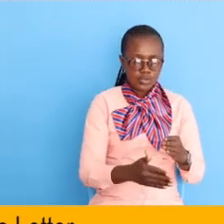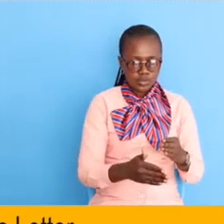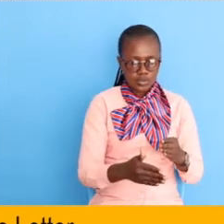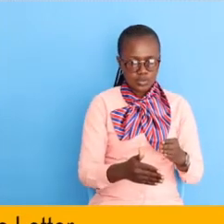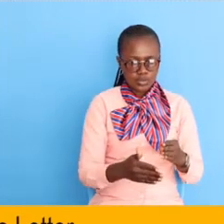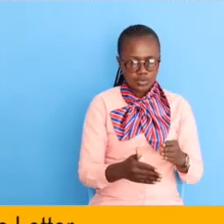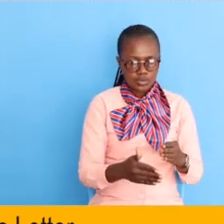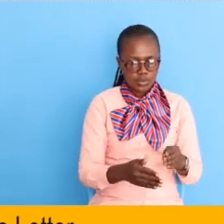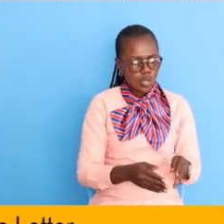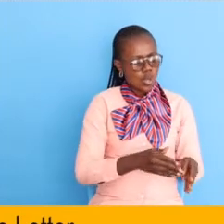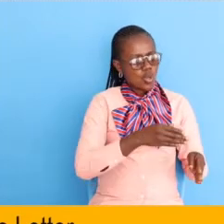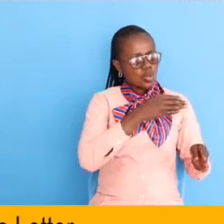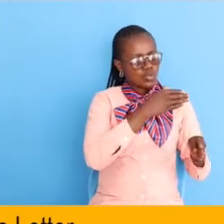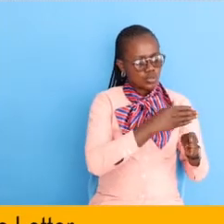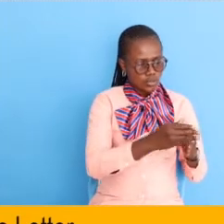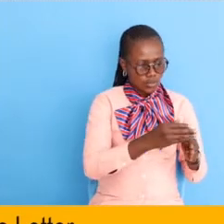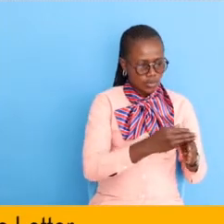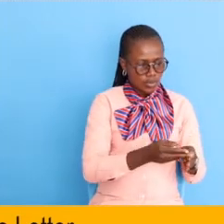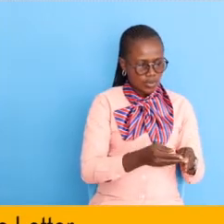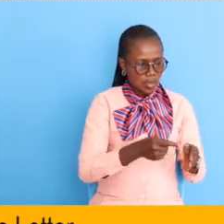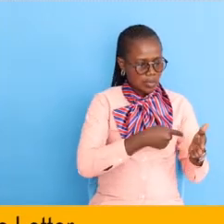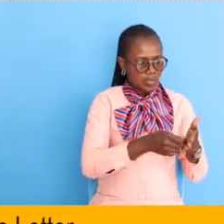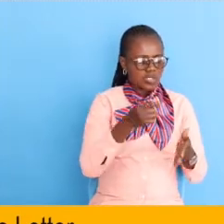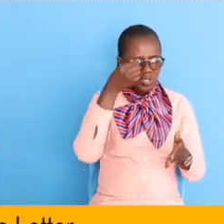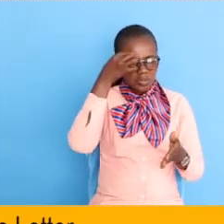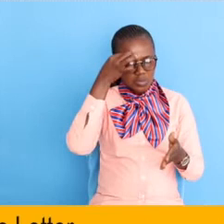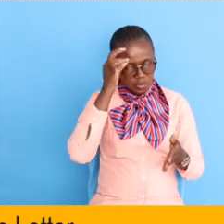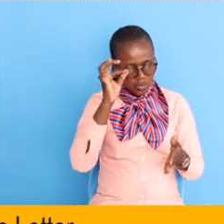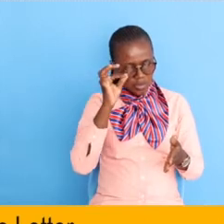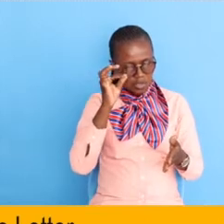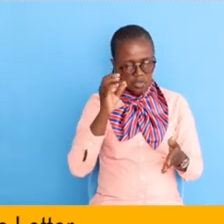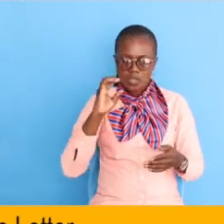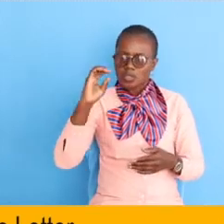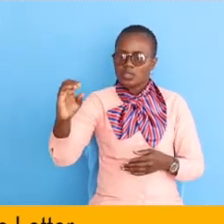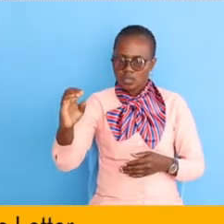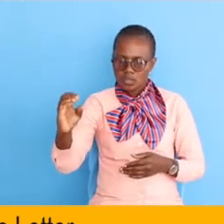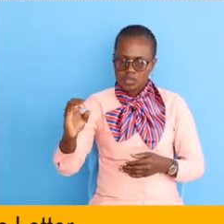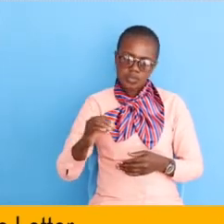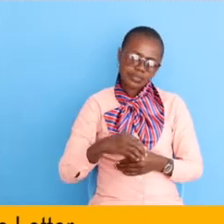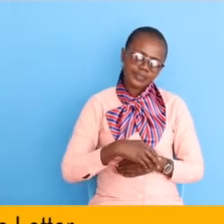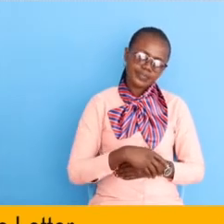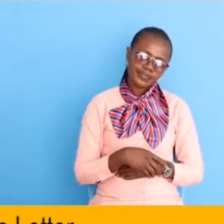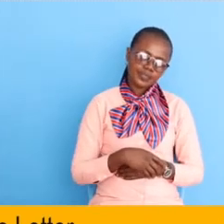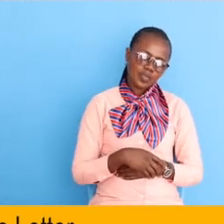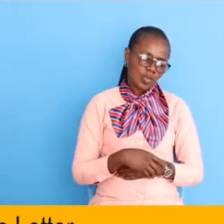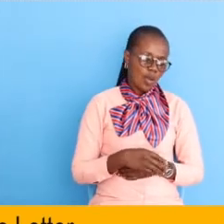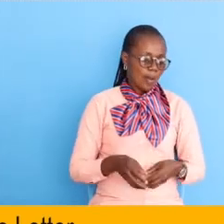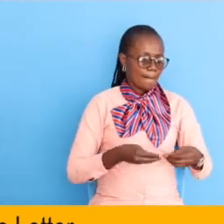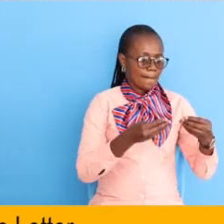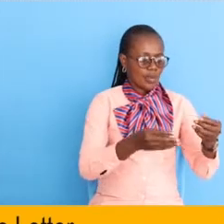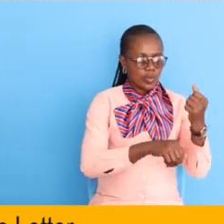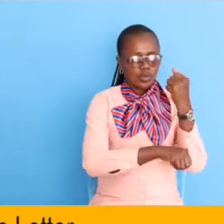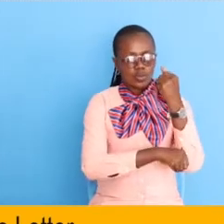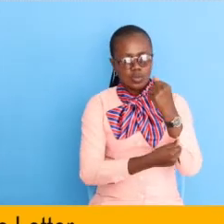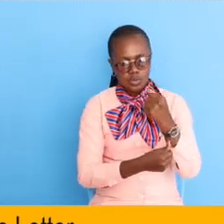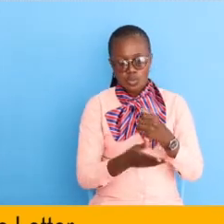reads, use fictitious names and address. So actually, you have been given a freedom